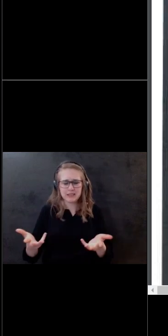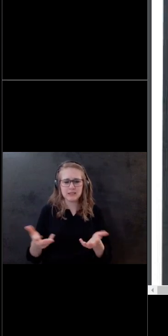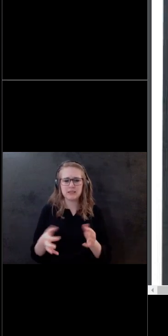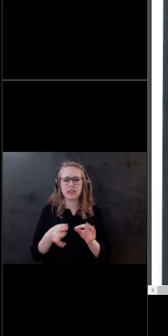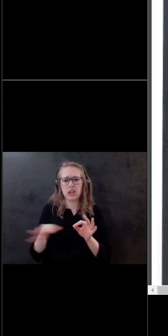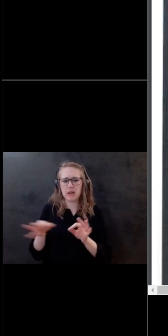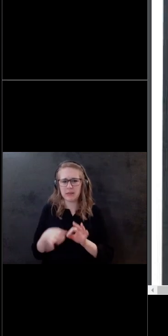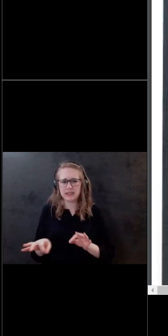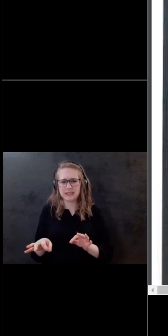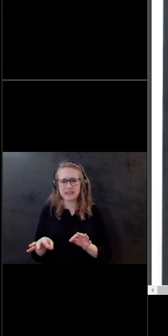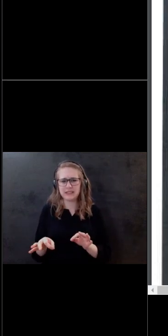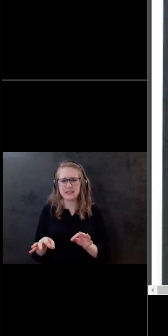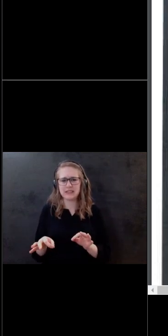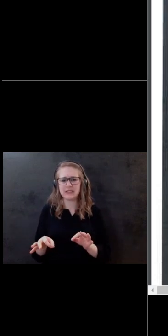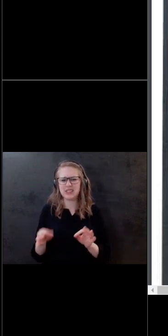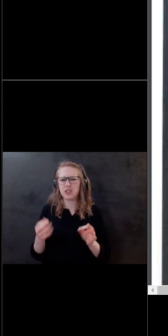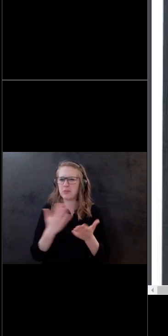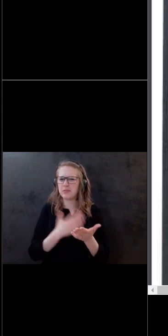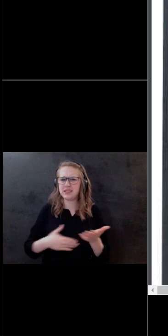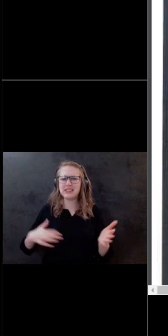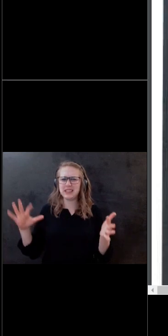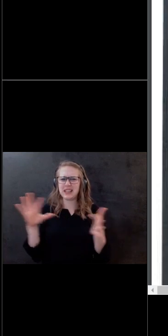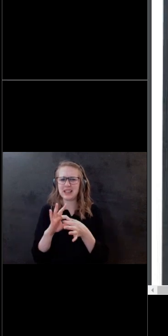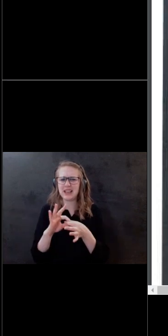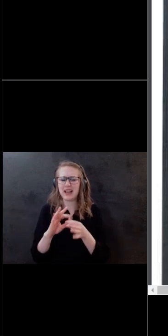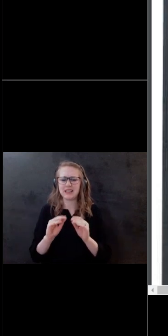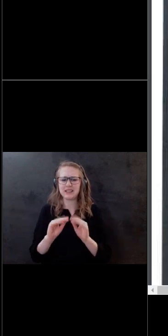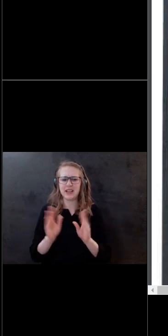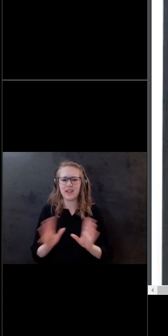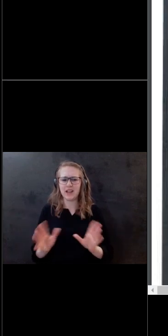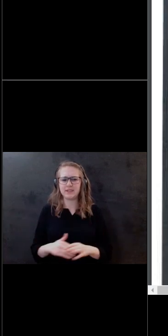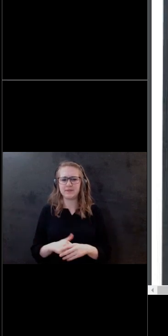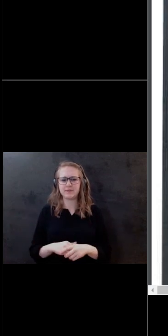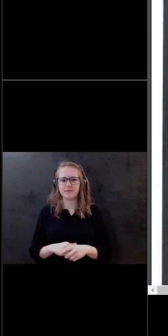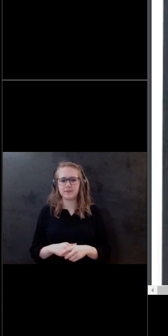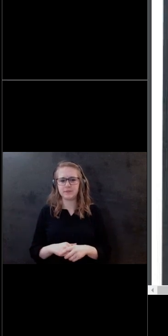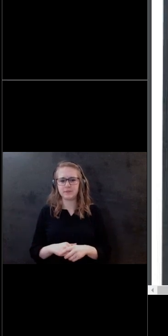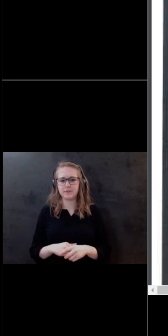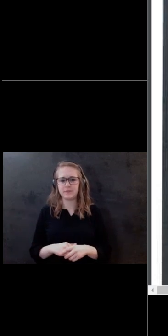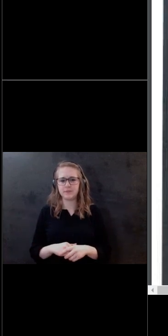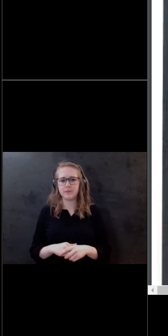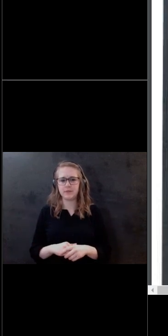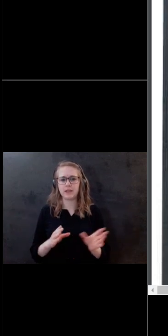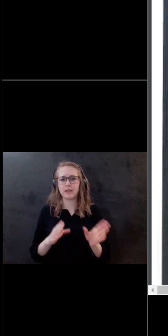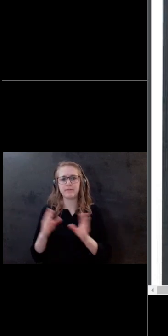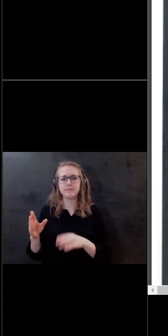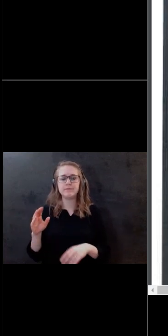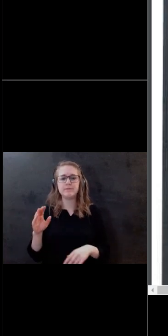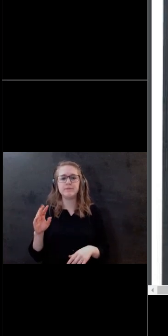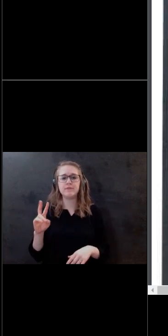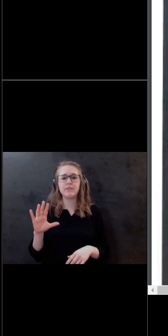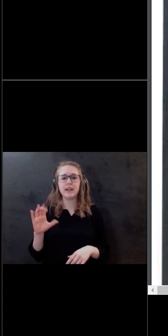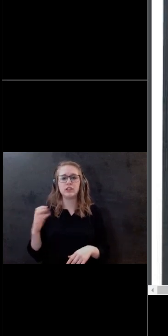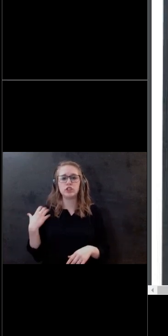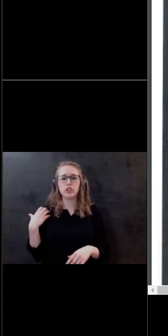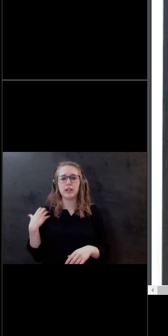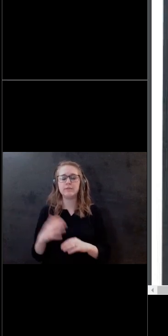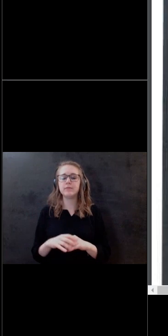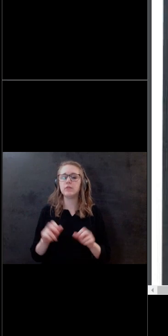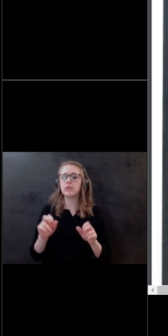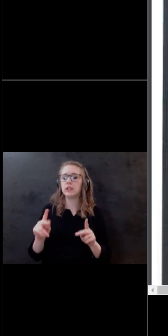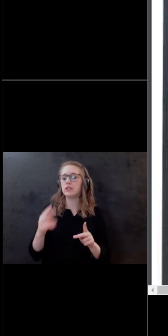Please connect with each other. Let's go now to Vice Chair, followed by Board Member Cruz. There is an increase